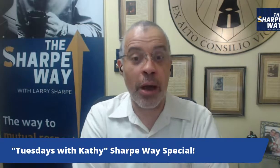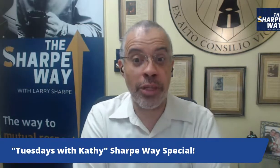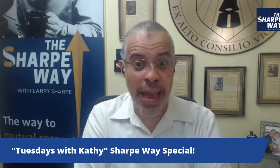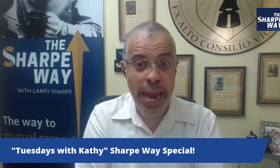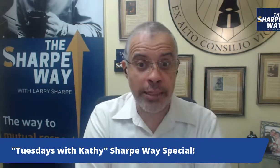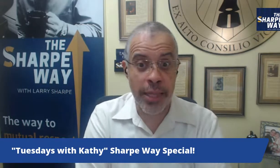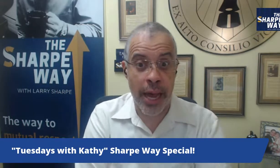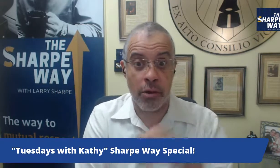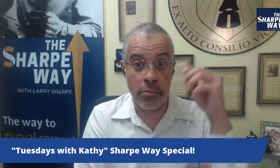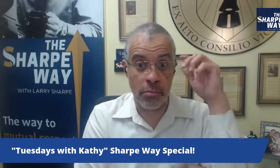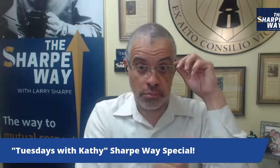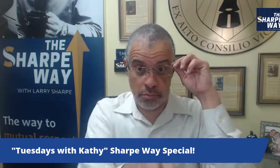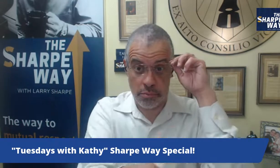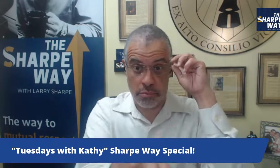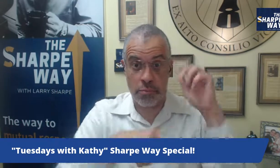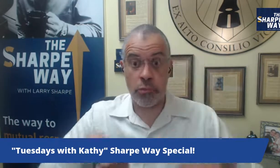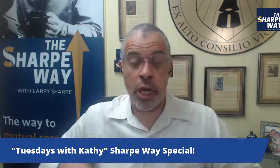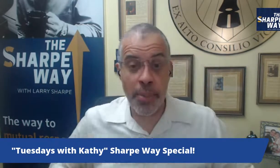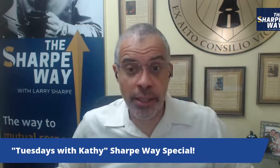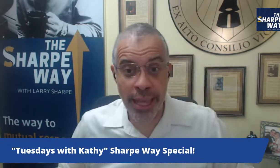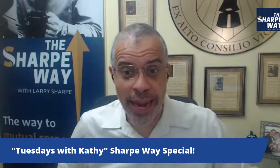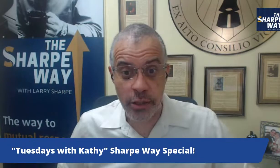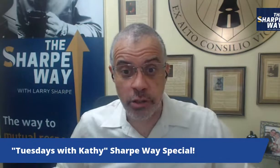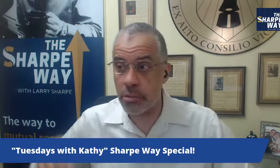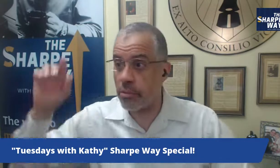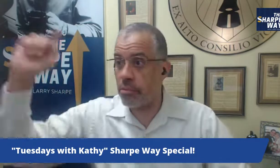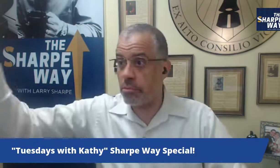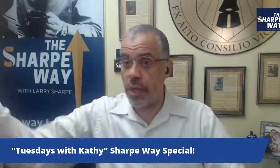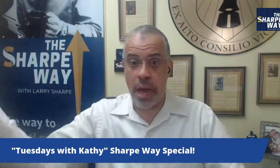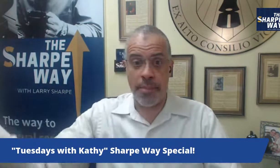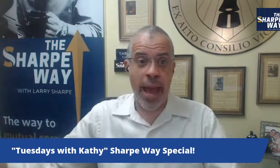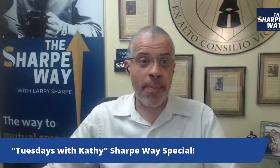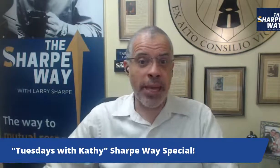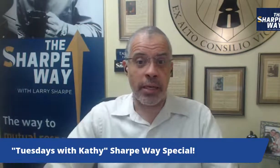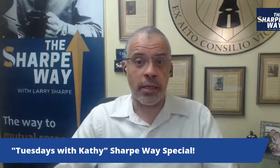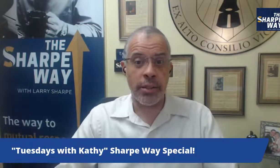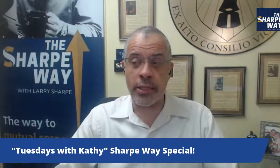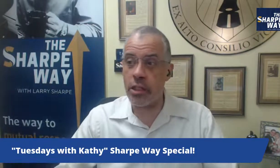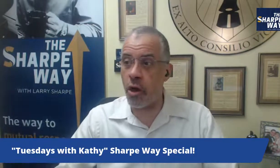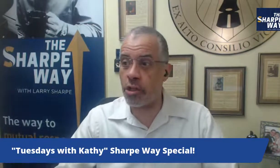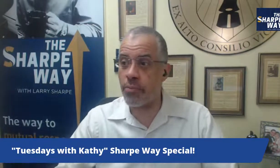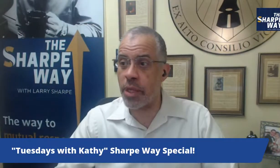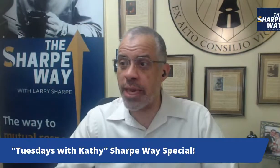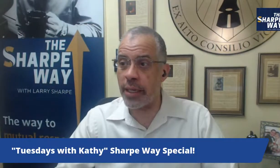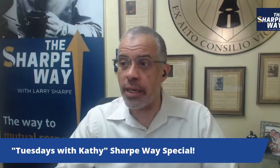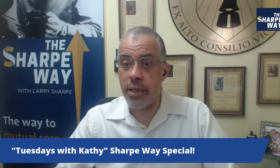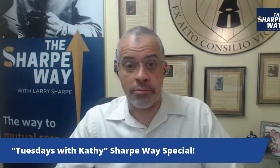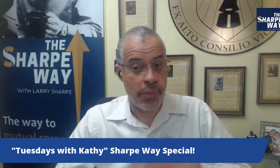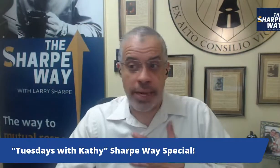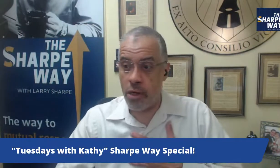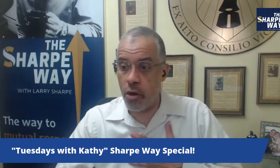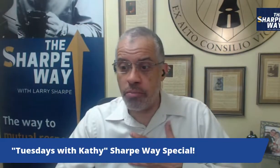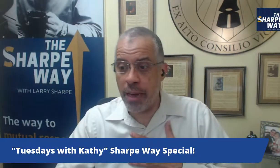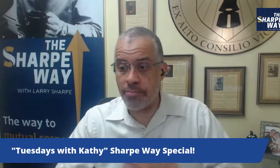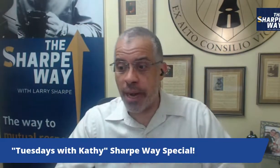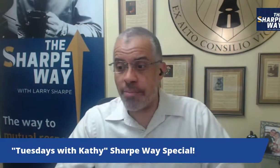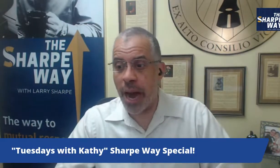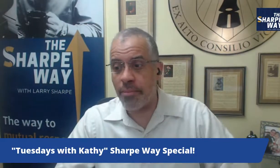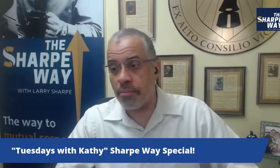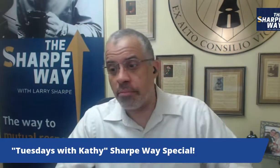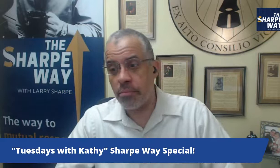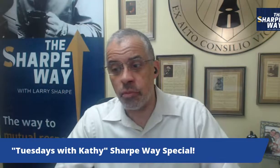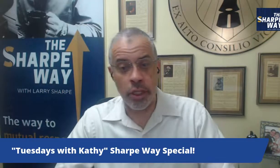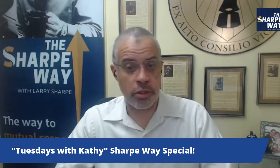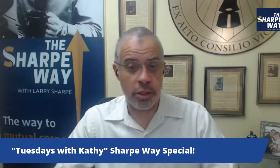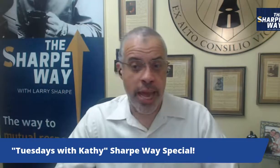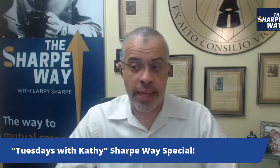to help out the addicts now. Going to help out the addicts. I'm happy. That's an awesome thing. I know my